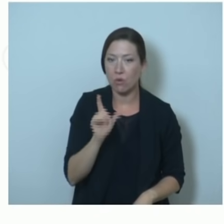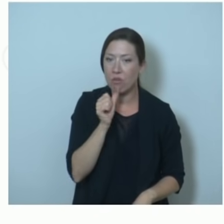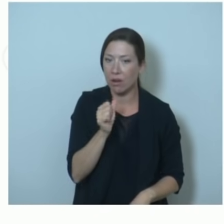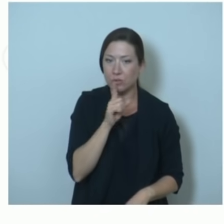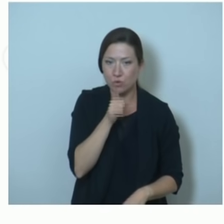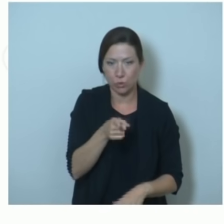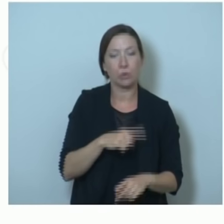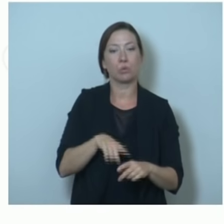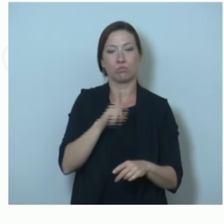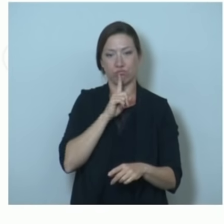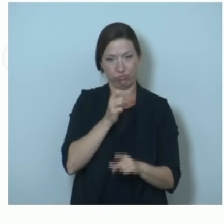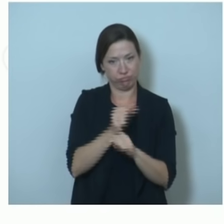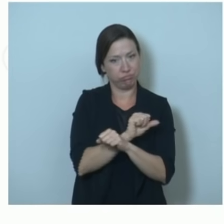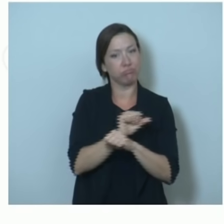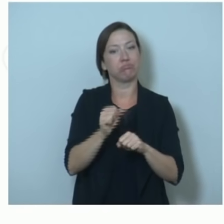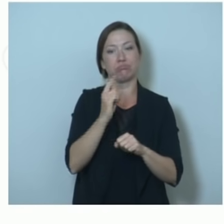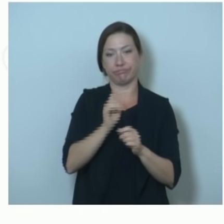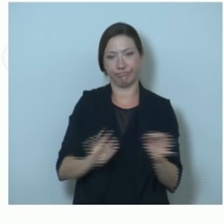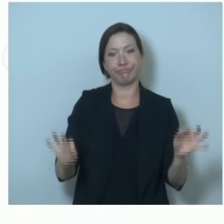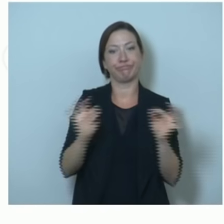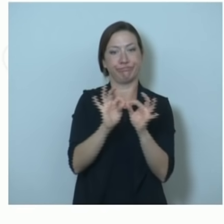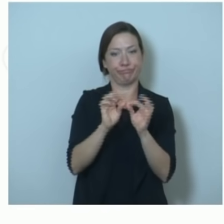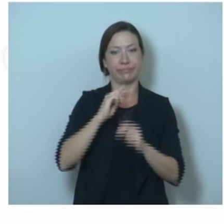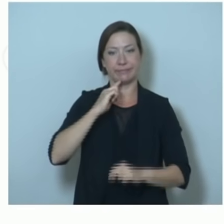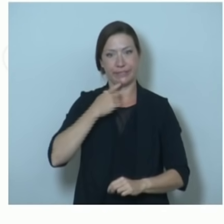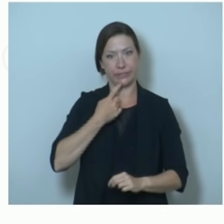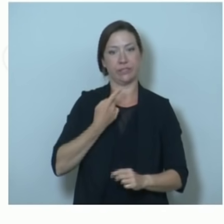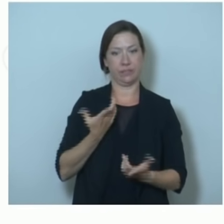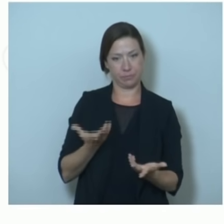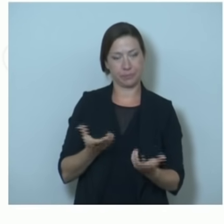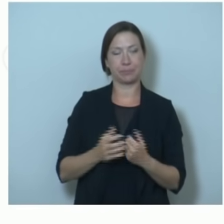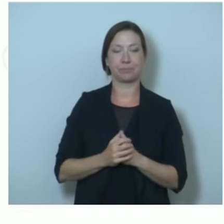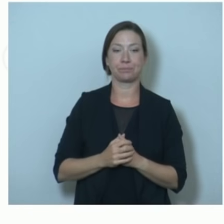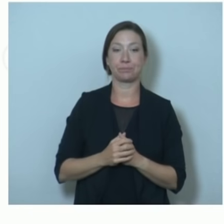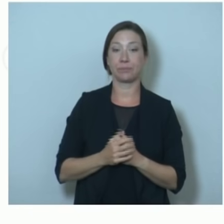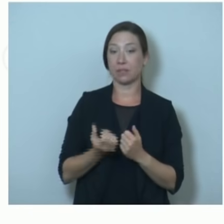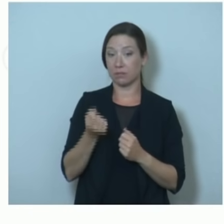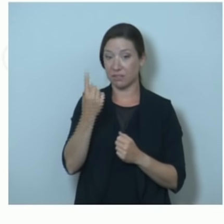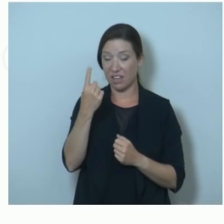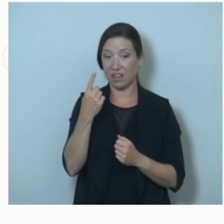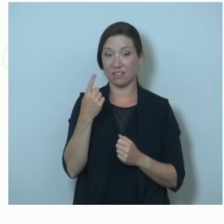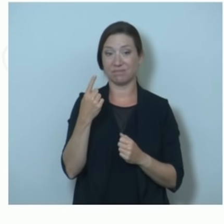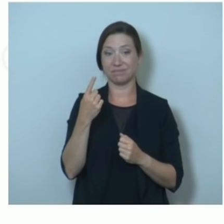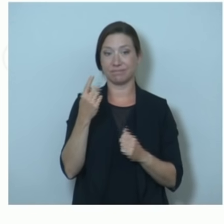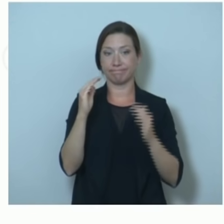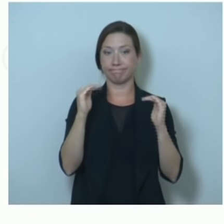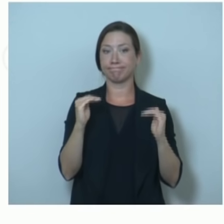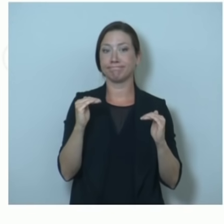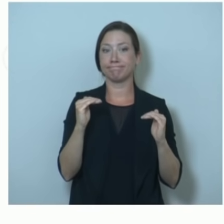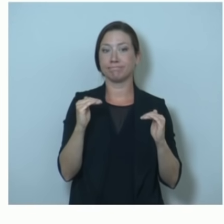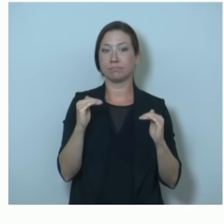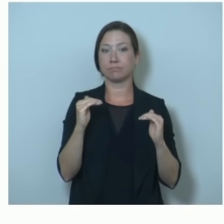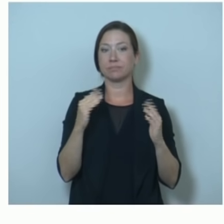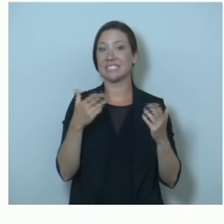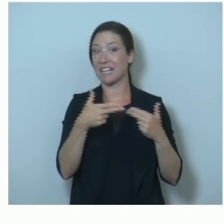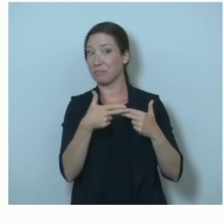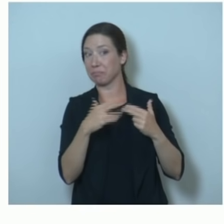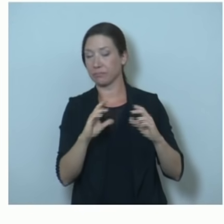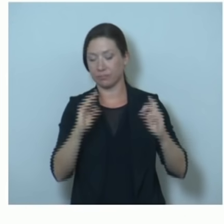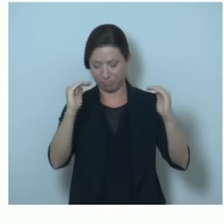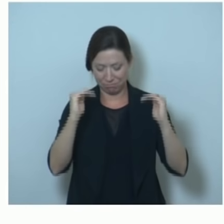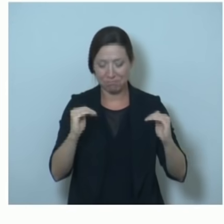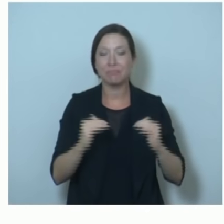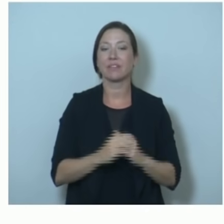in there. Now this is broken down by region. It's a little harder to read. Next slide, please. And